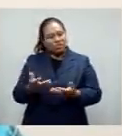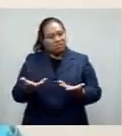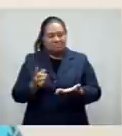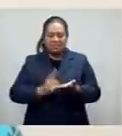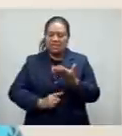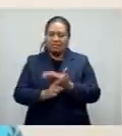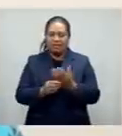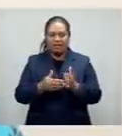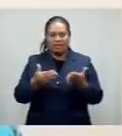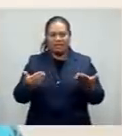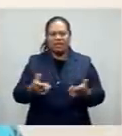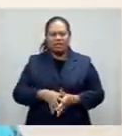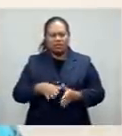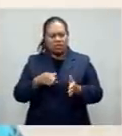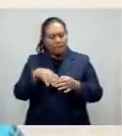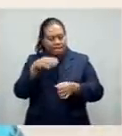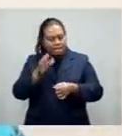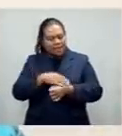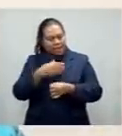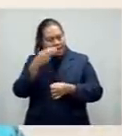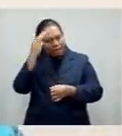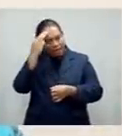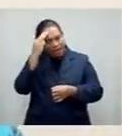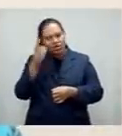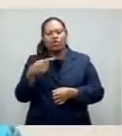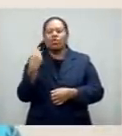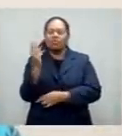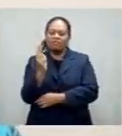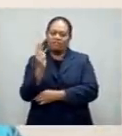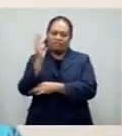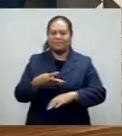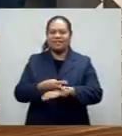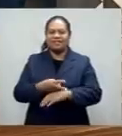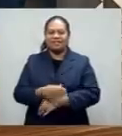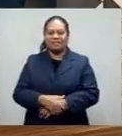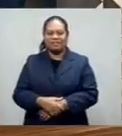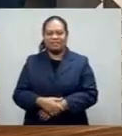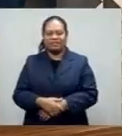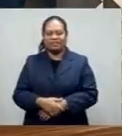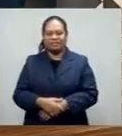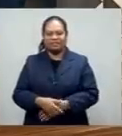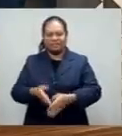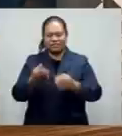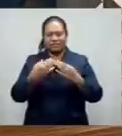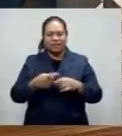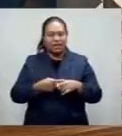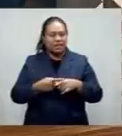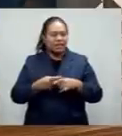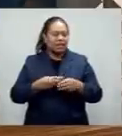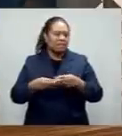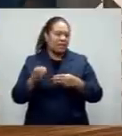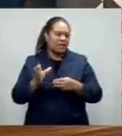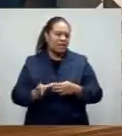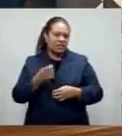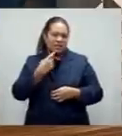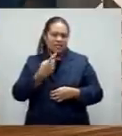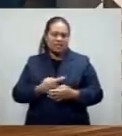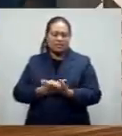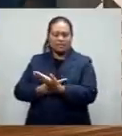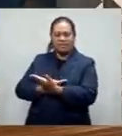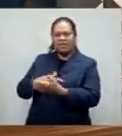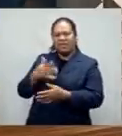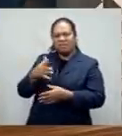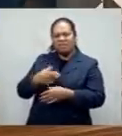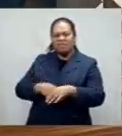of who will represent us in the upcoming Tokyo. England manager Gareth Southgate may be the talk